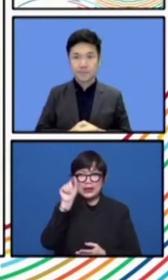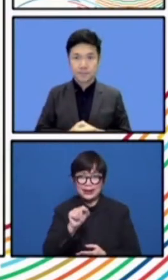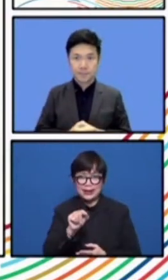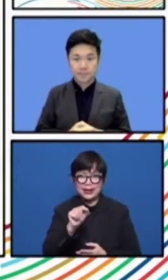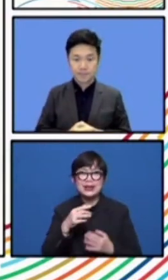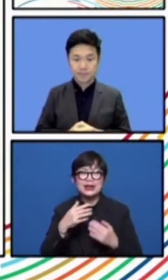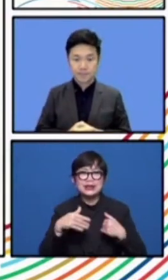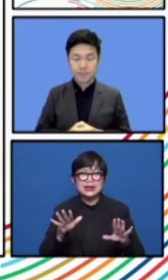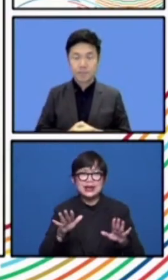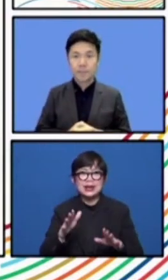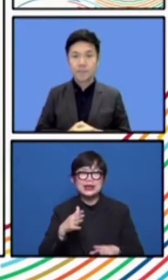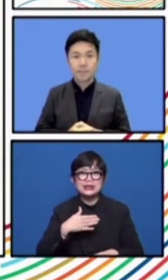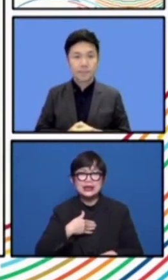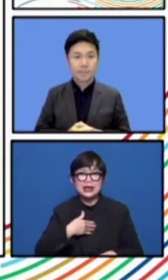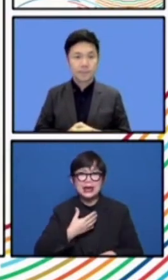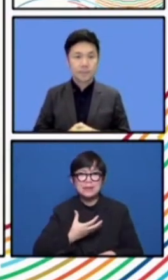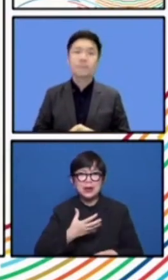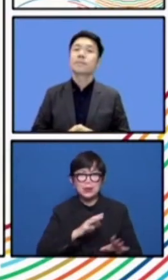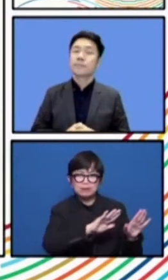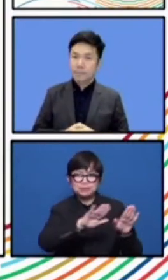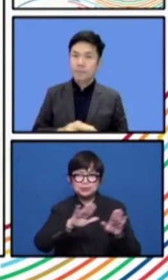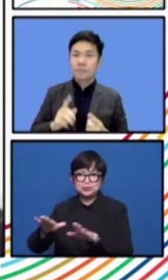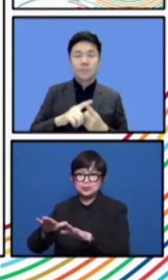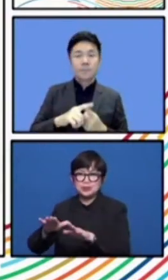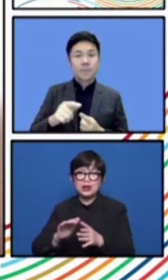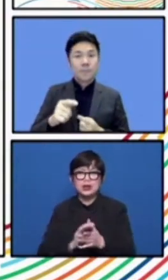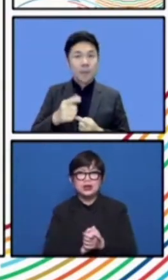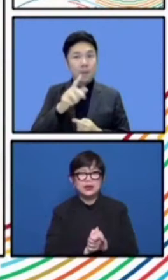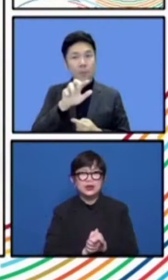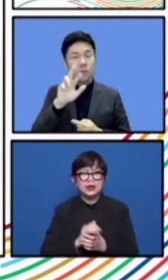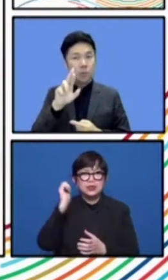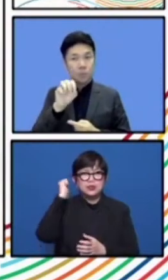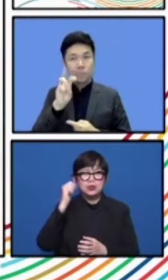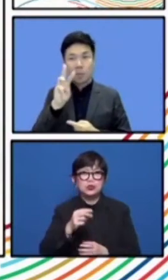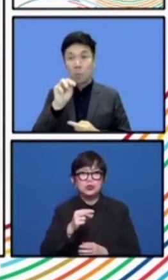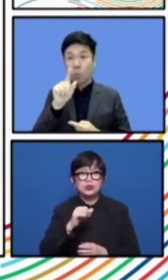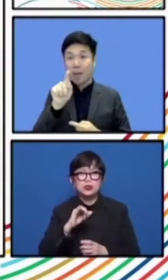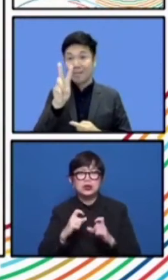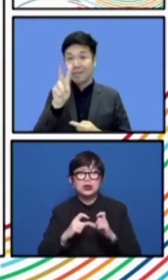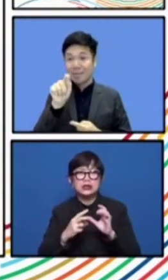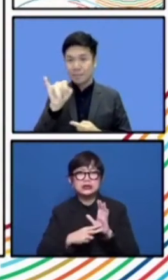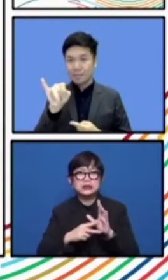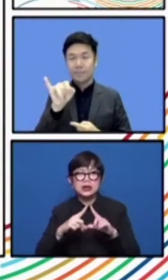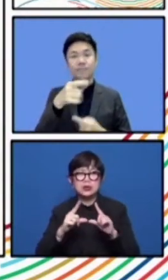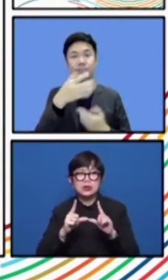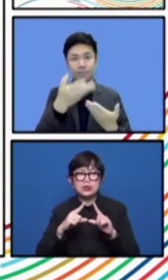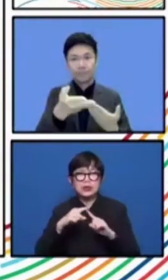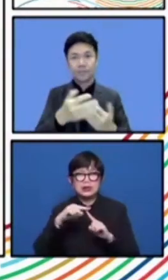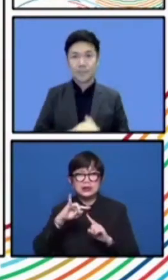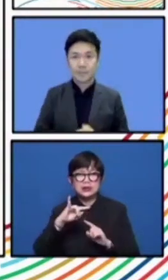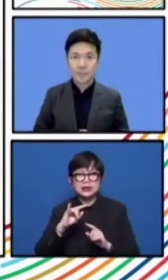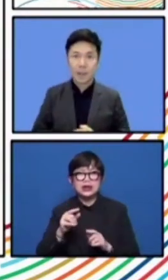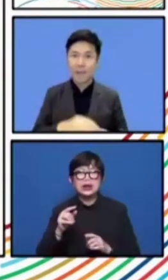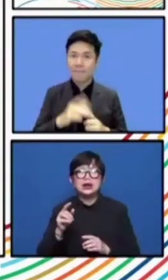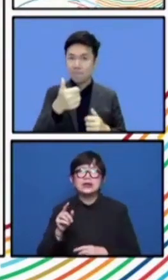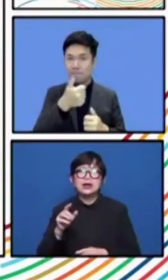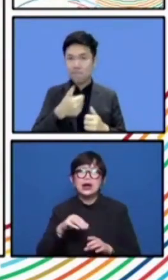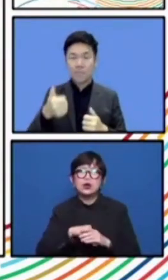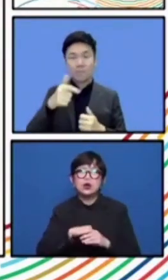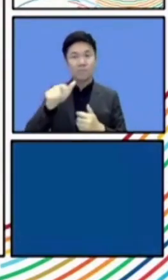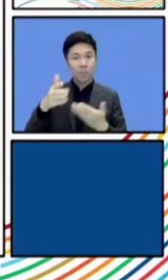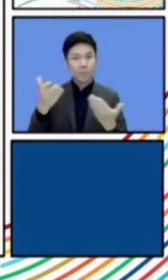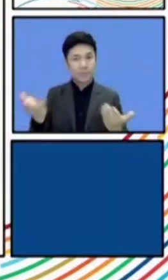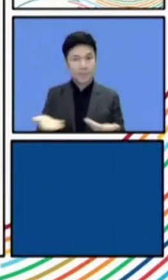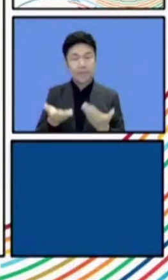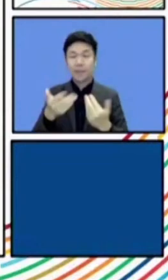Risner what he would tell me who's a member from Indonesia of the committee on the rights of persons with disabilities and I'd like to ask you